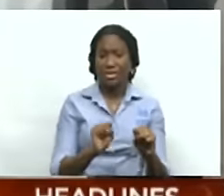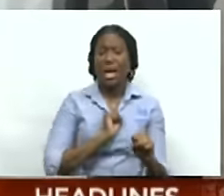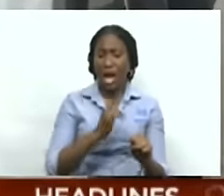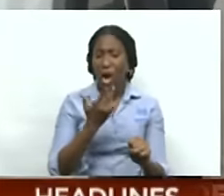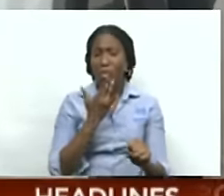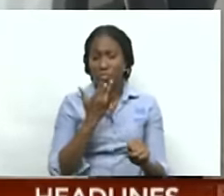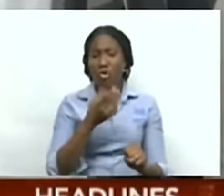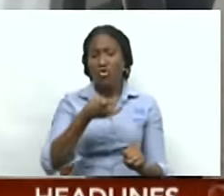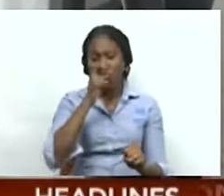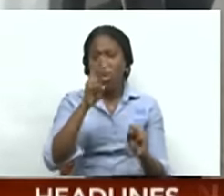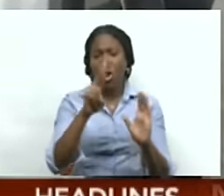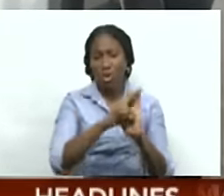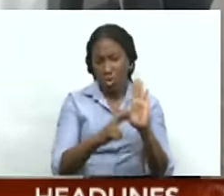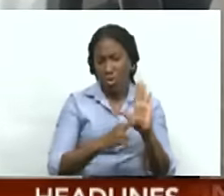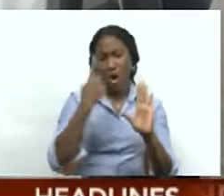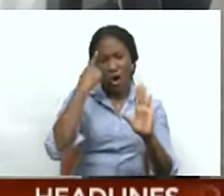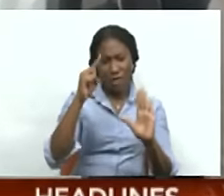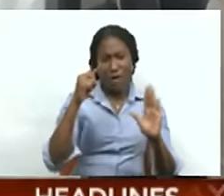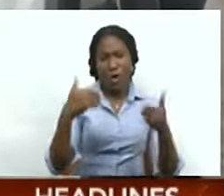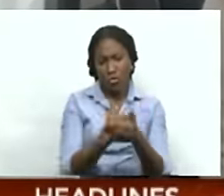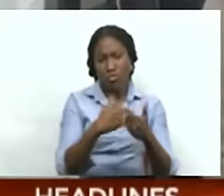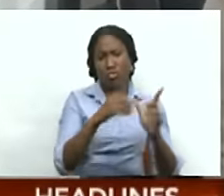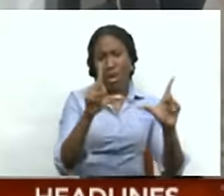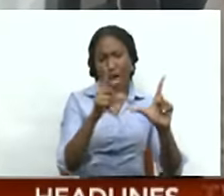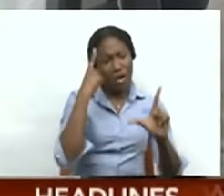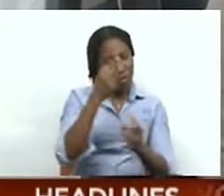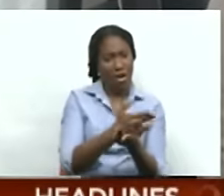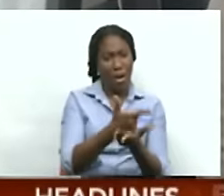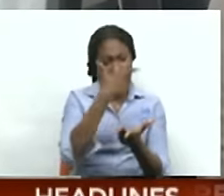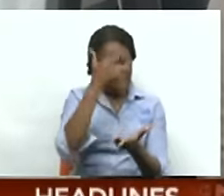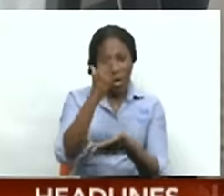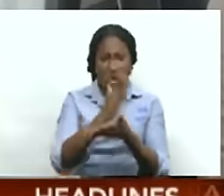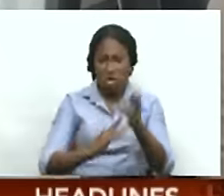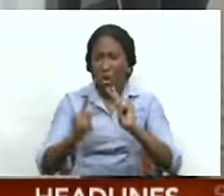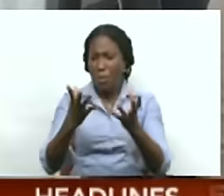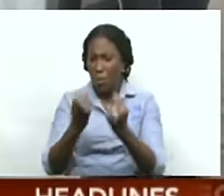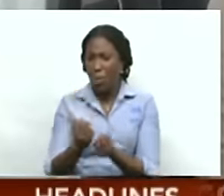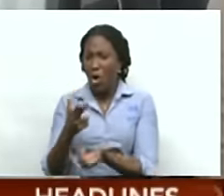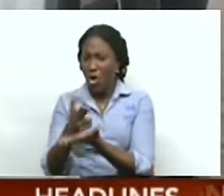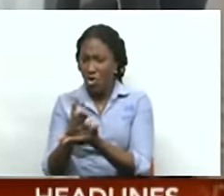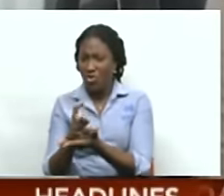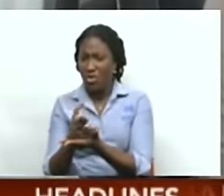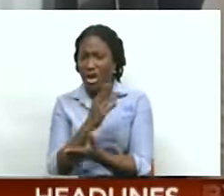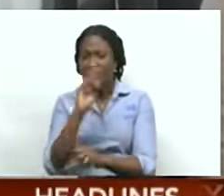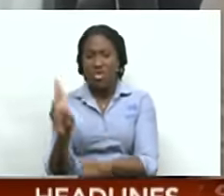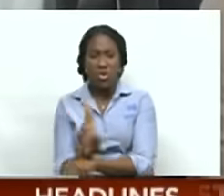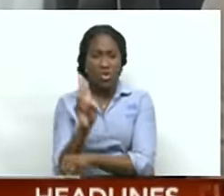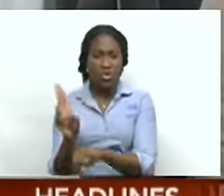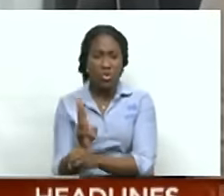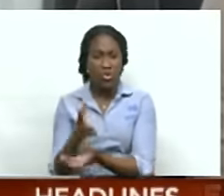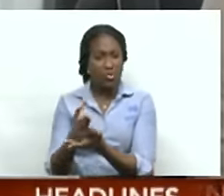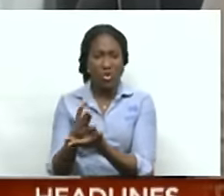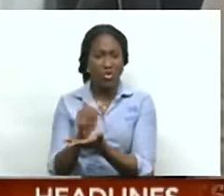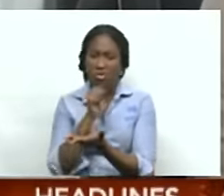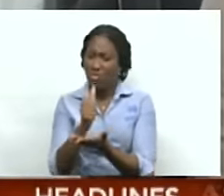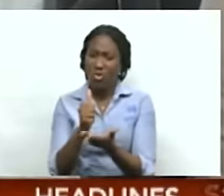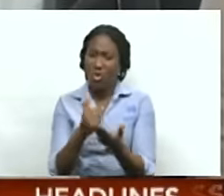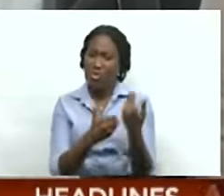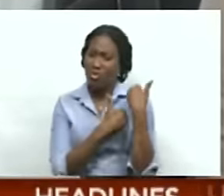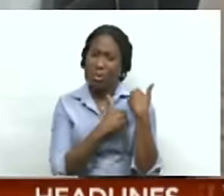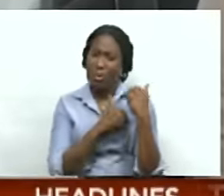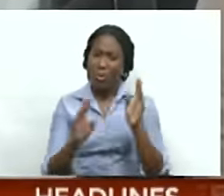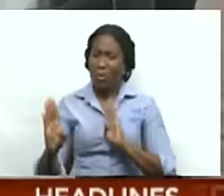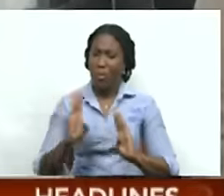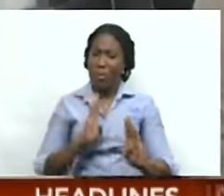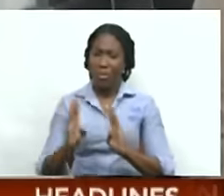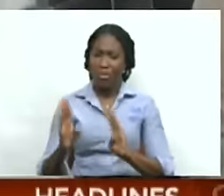just trying to get this firearm, and they're using it not with purpose, right? Sometimes we will